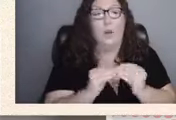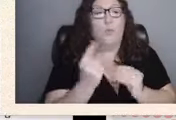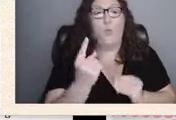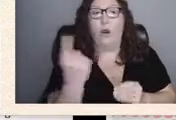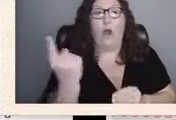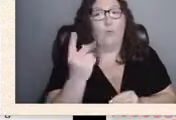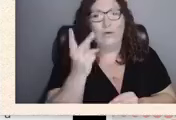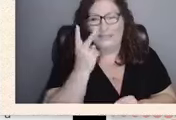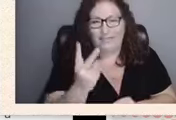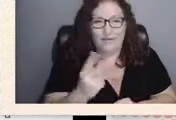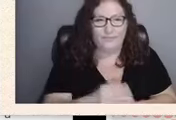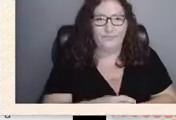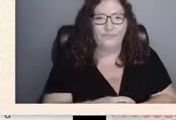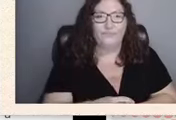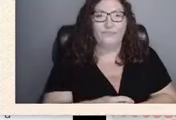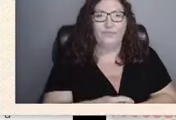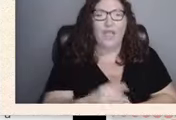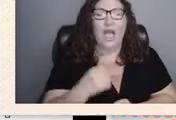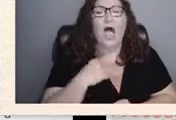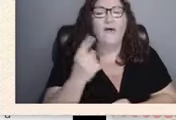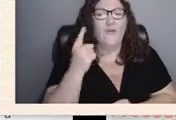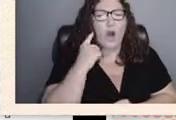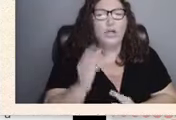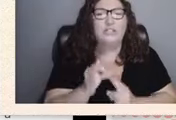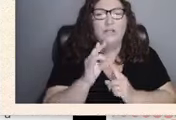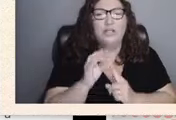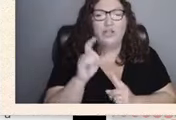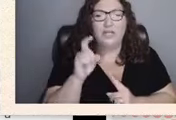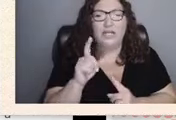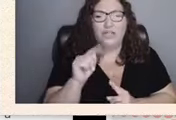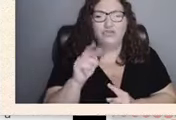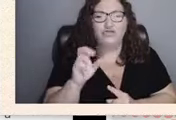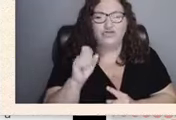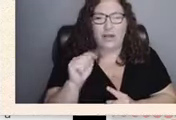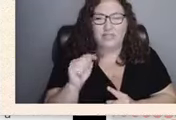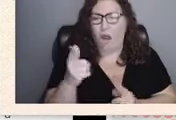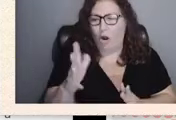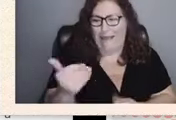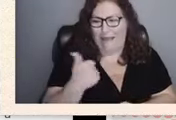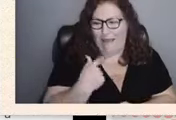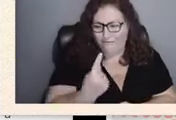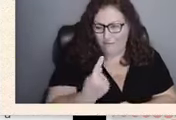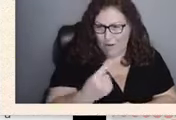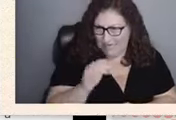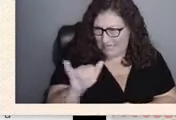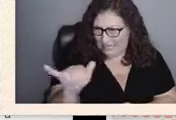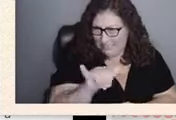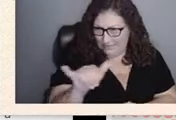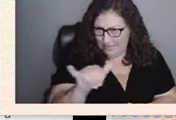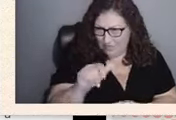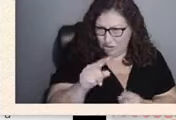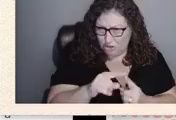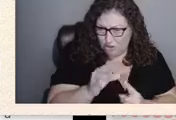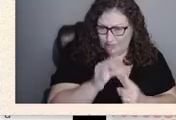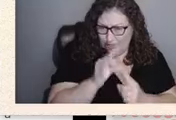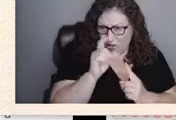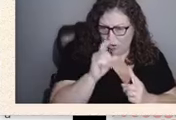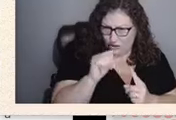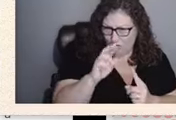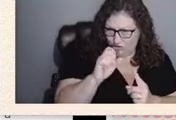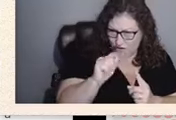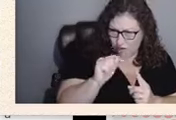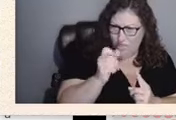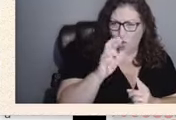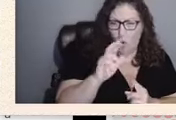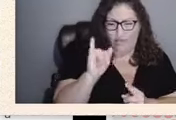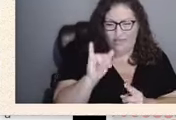is, I've heard of special needs trust. I already have a special needs trust. Is this similar to a special needs trust, or does this replace a special